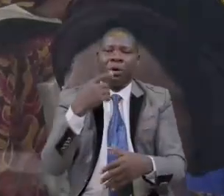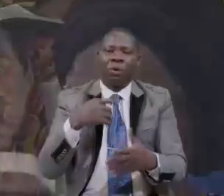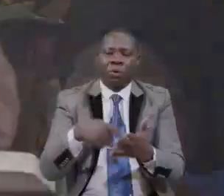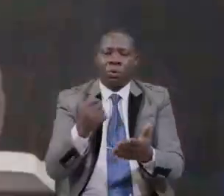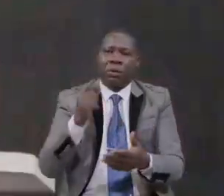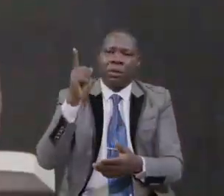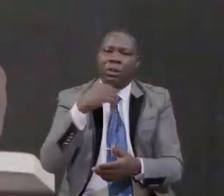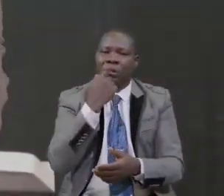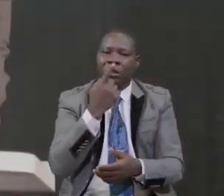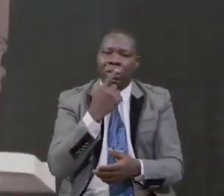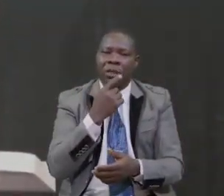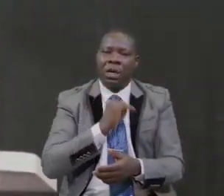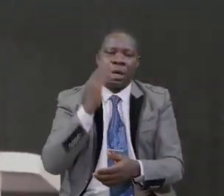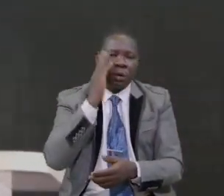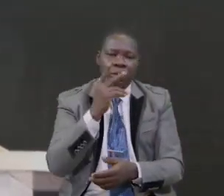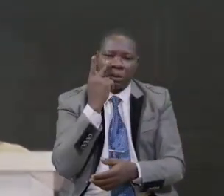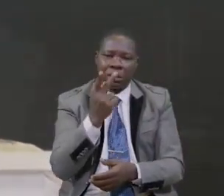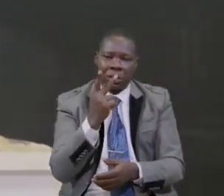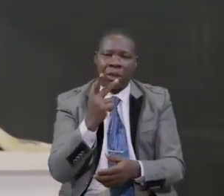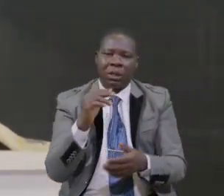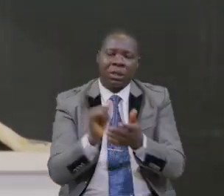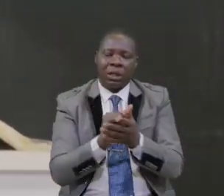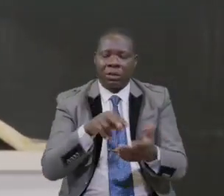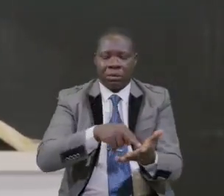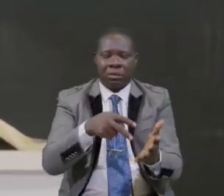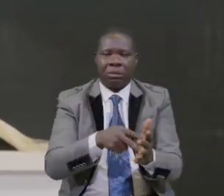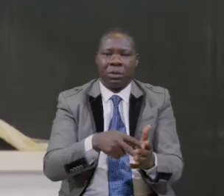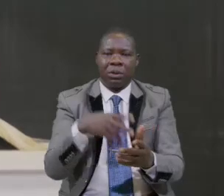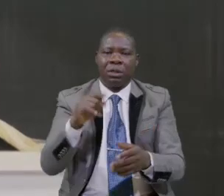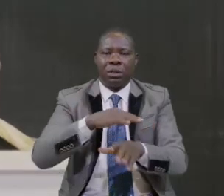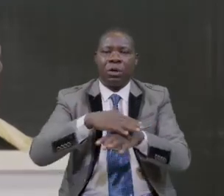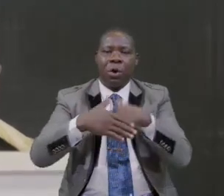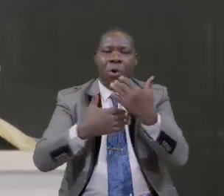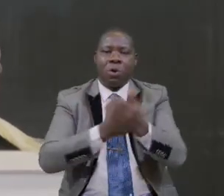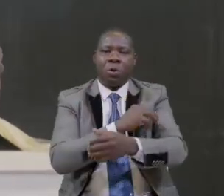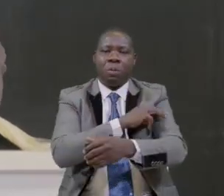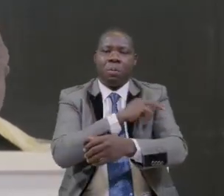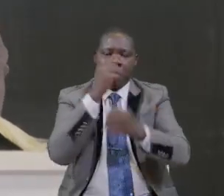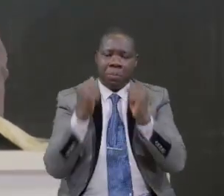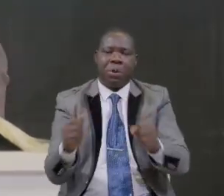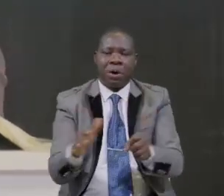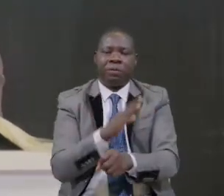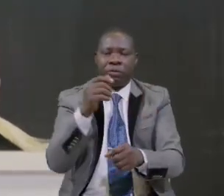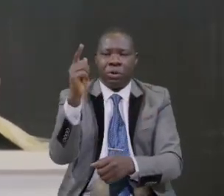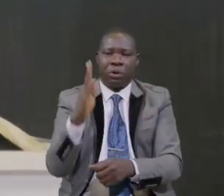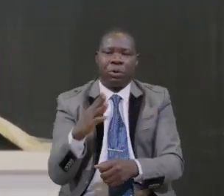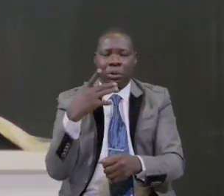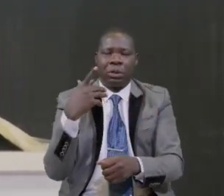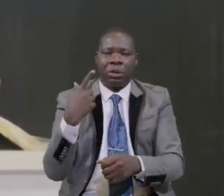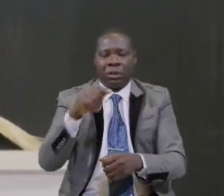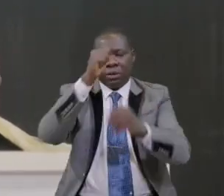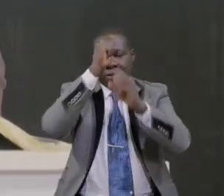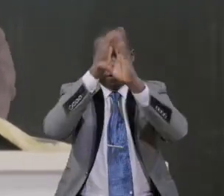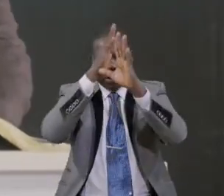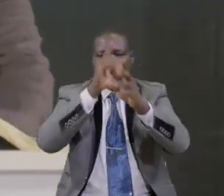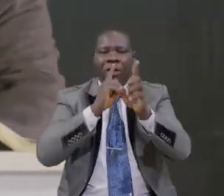thee, that means the Almighty God, the Father, talking to him, is with